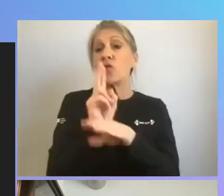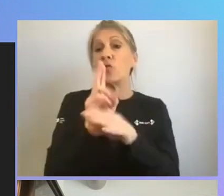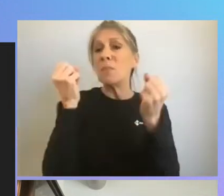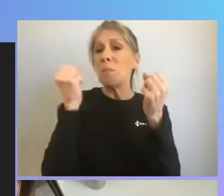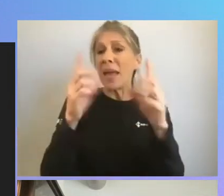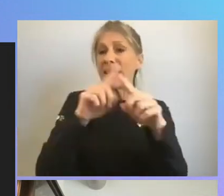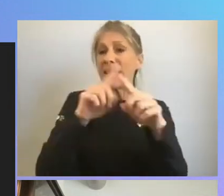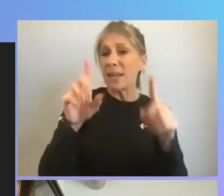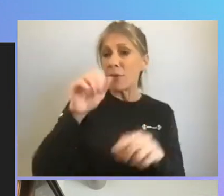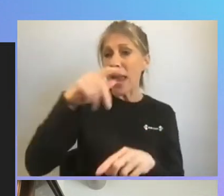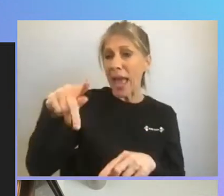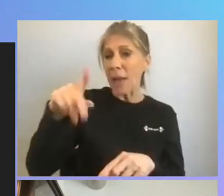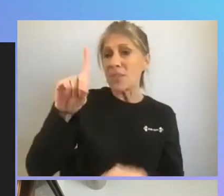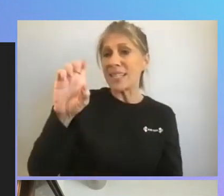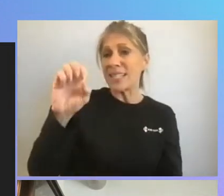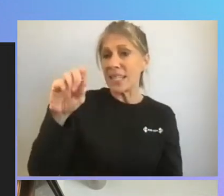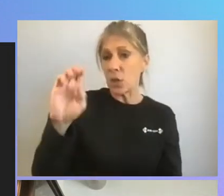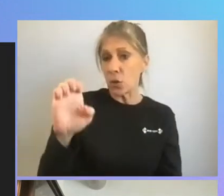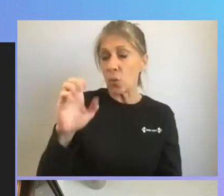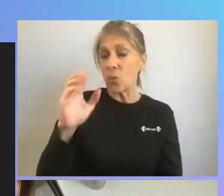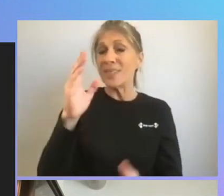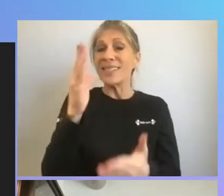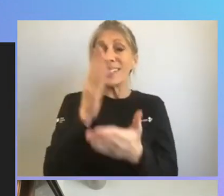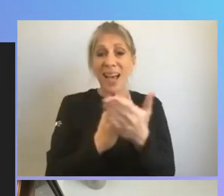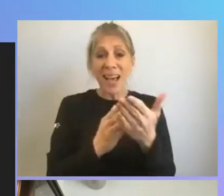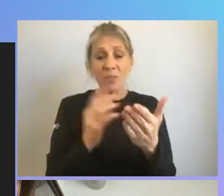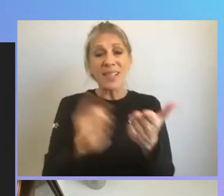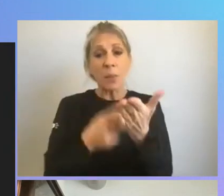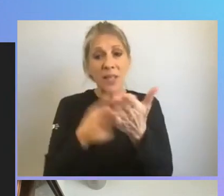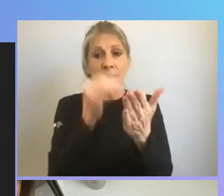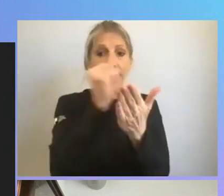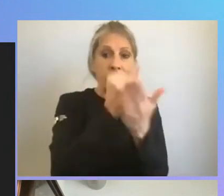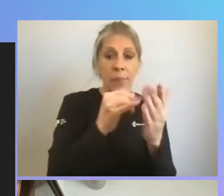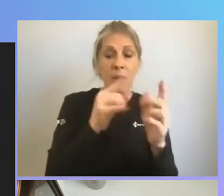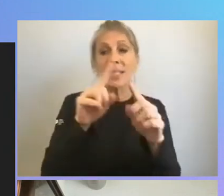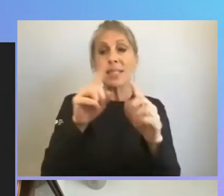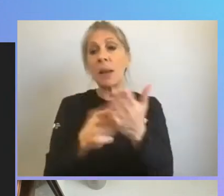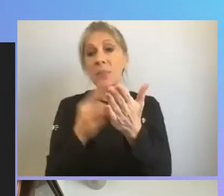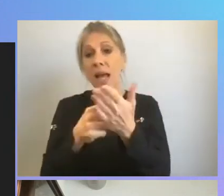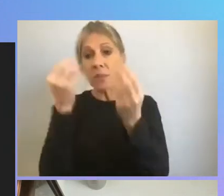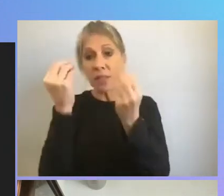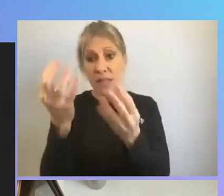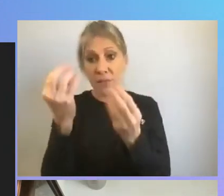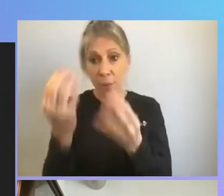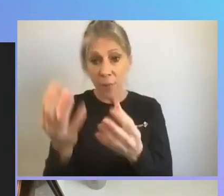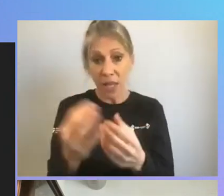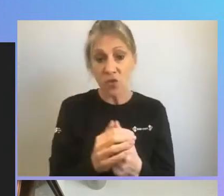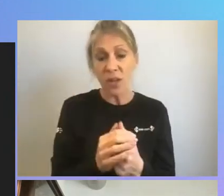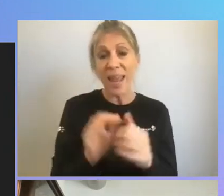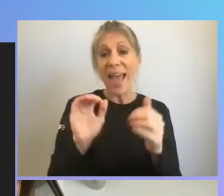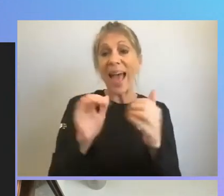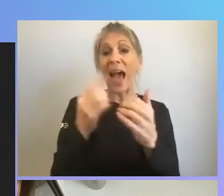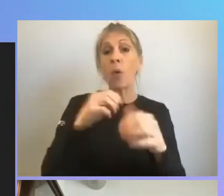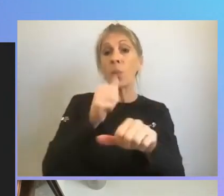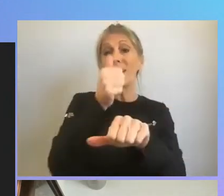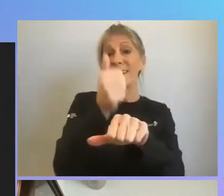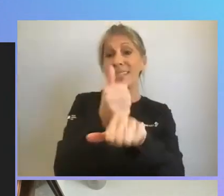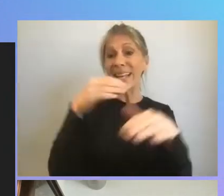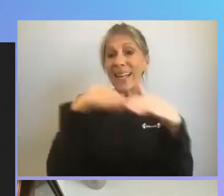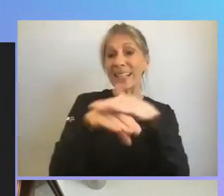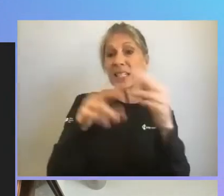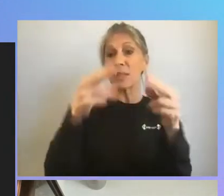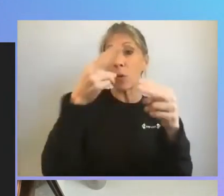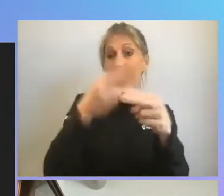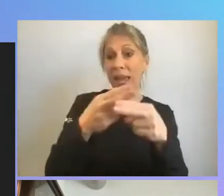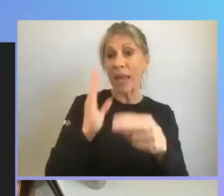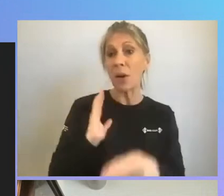DQ. Sometimes those icons are decorative, sometimes they're informative. So the way we set an accessible name on our icon